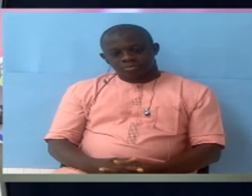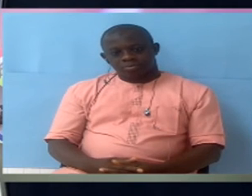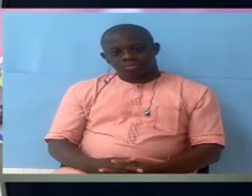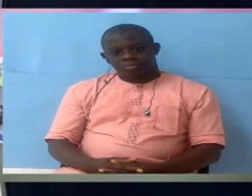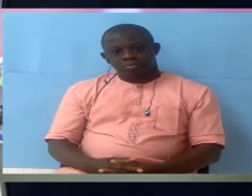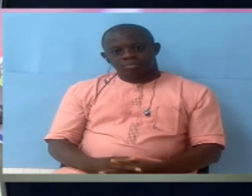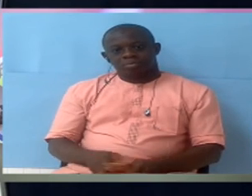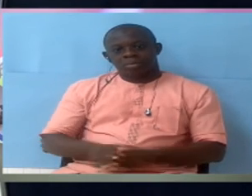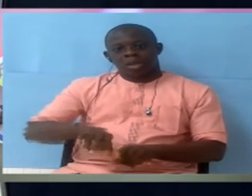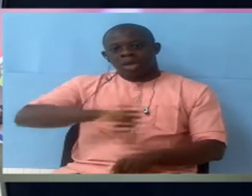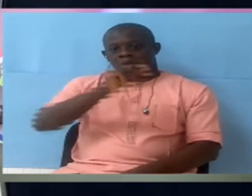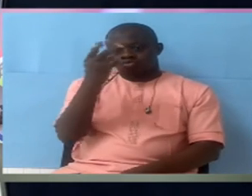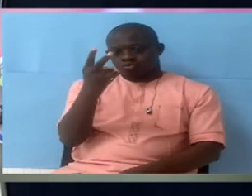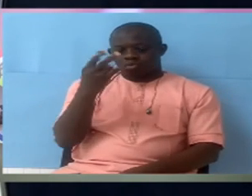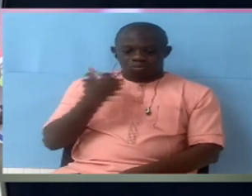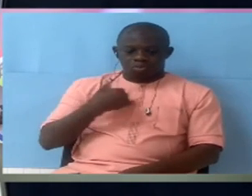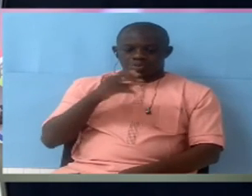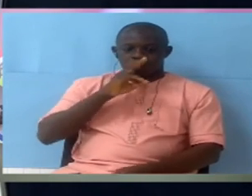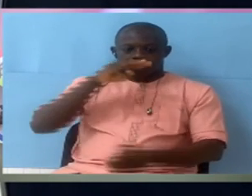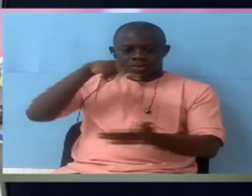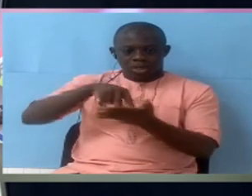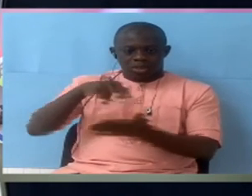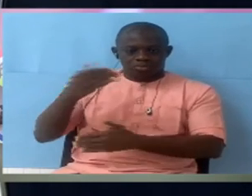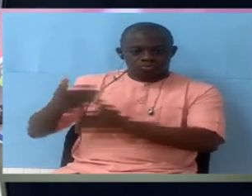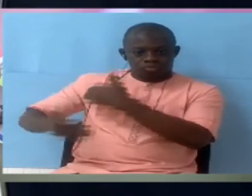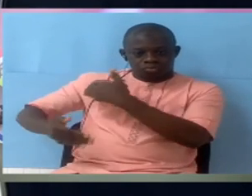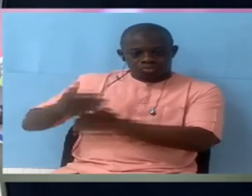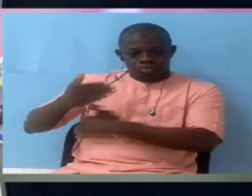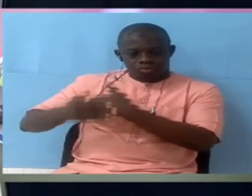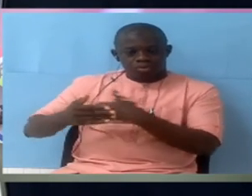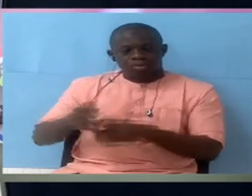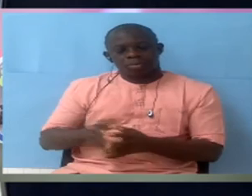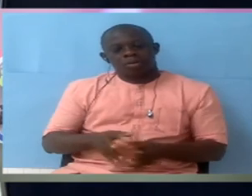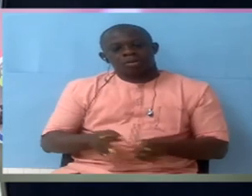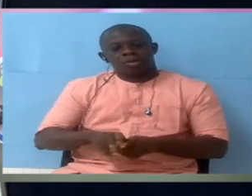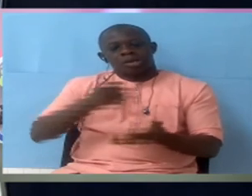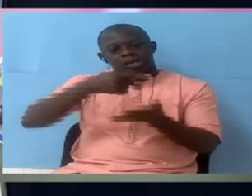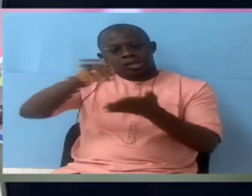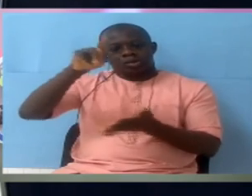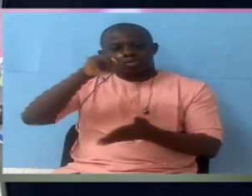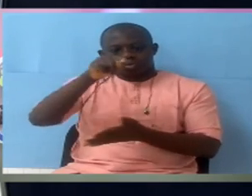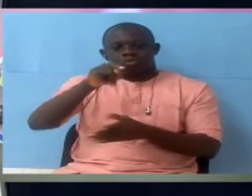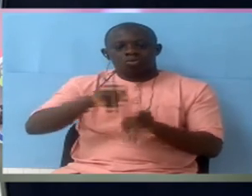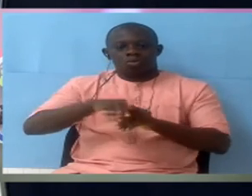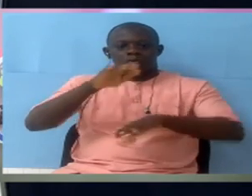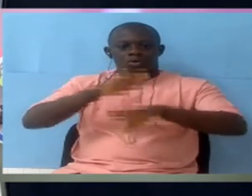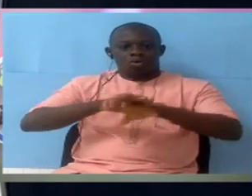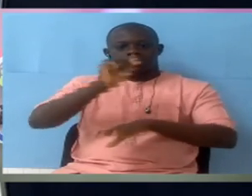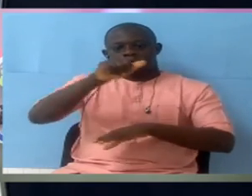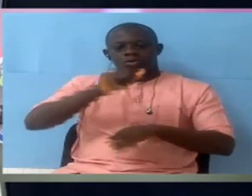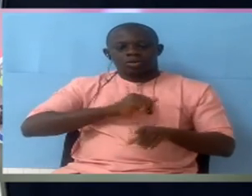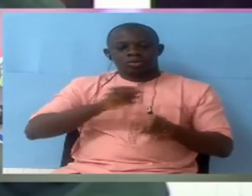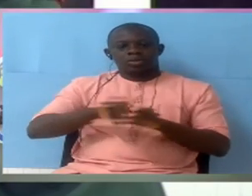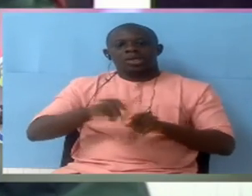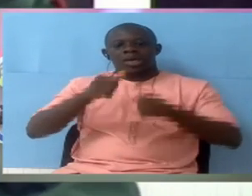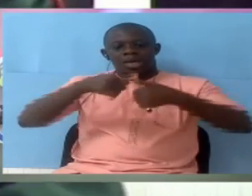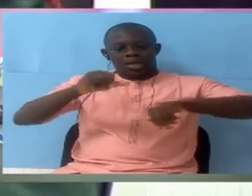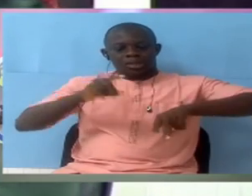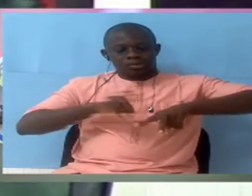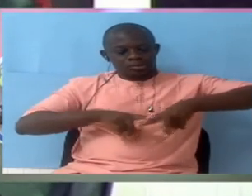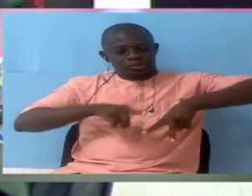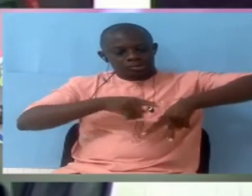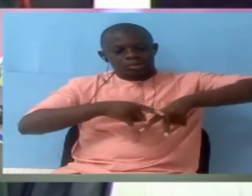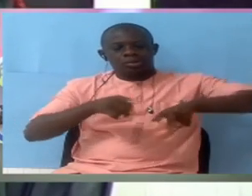And the two people on the side. Ñaar ñi taxawon ci sa weti. We're kicking you on your hips. My hips. Ñong la doon